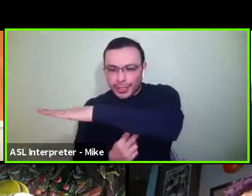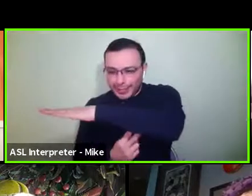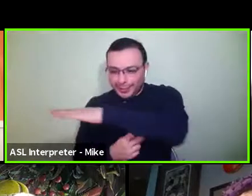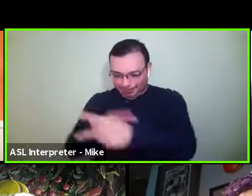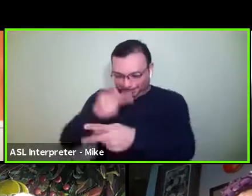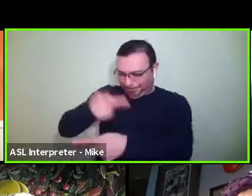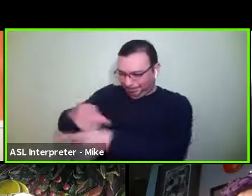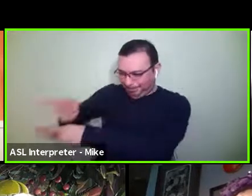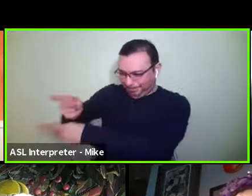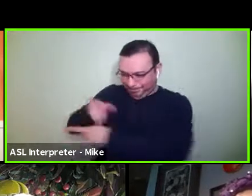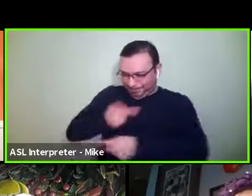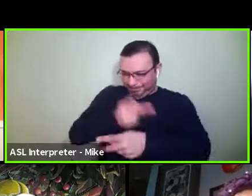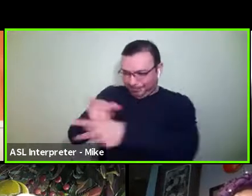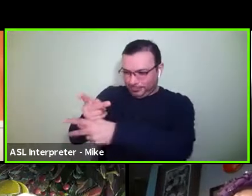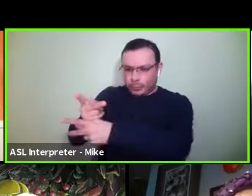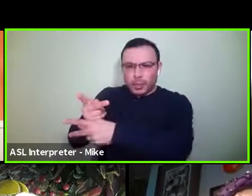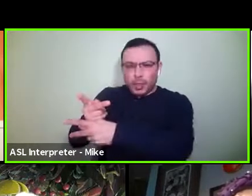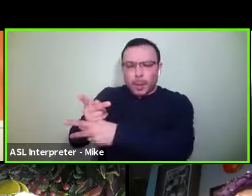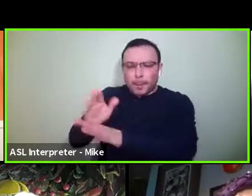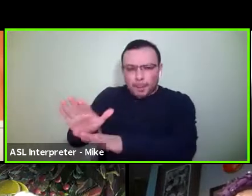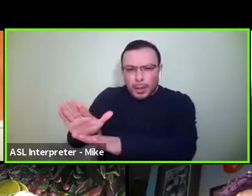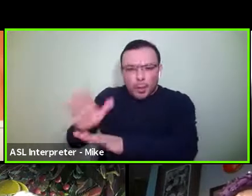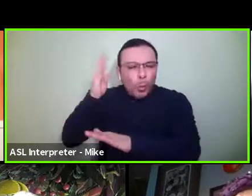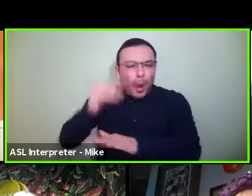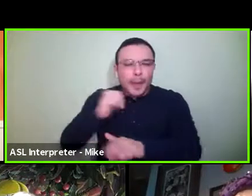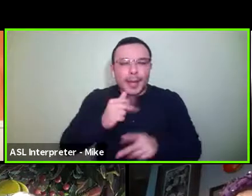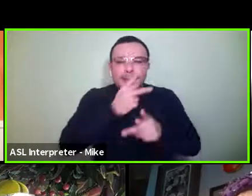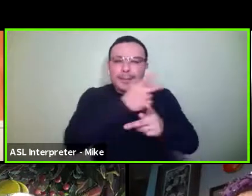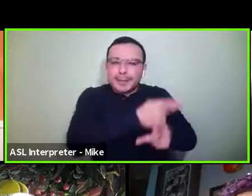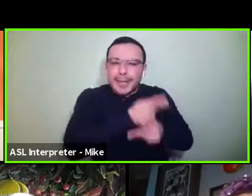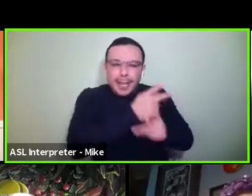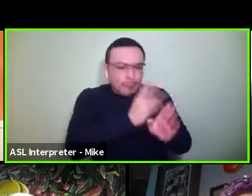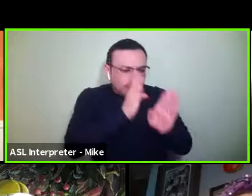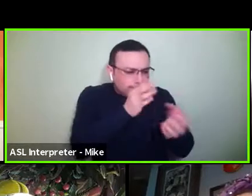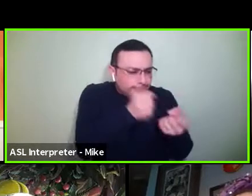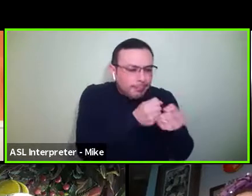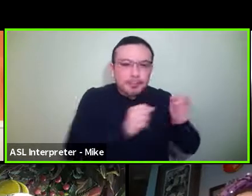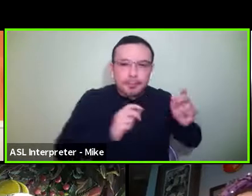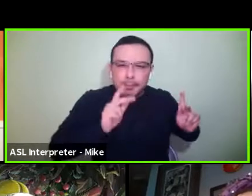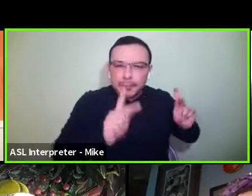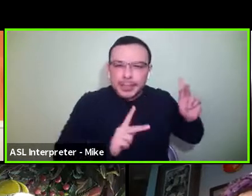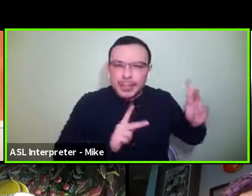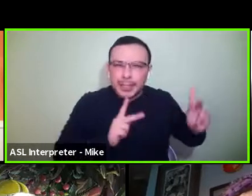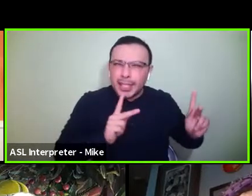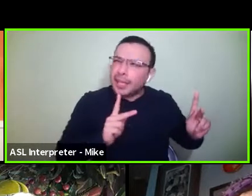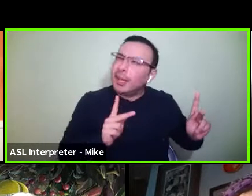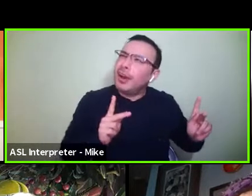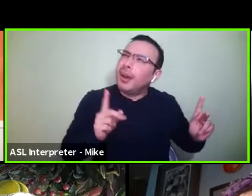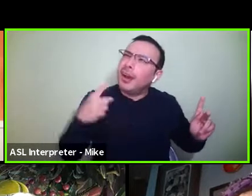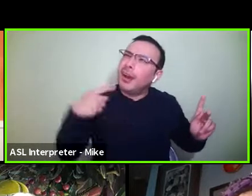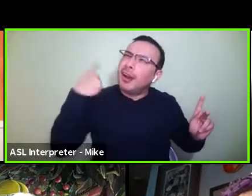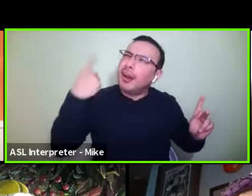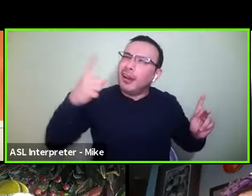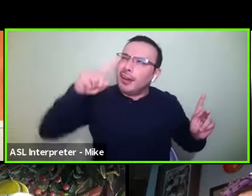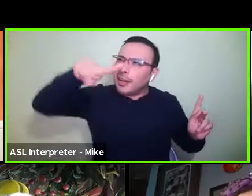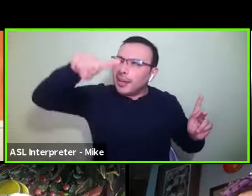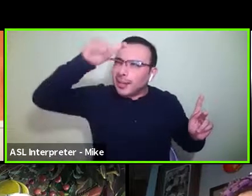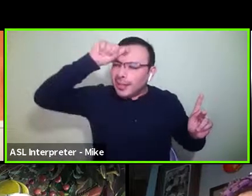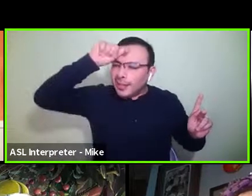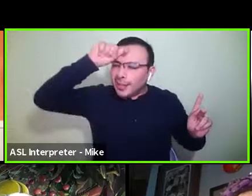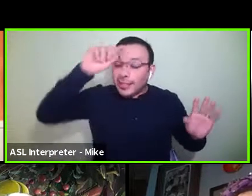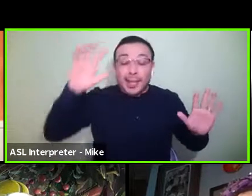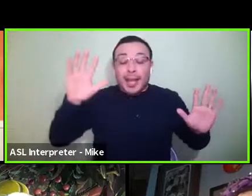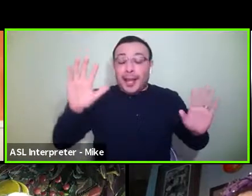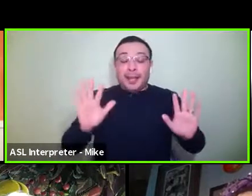like, what are we talking about? Nonetheless, I would just like to, I'm combining a couple questions from